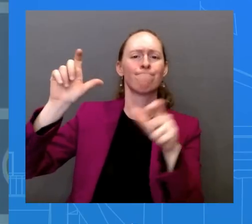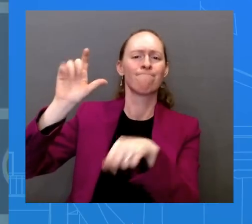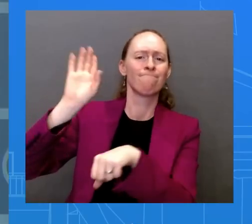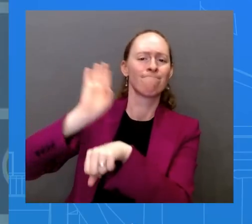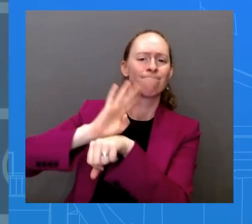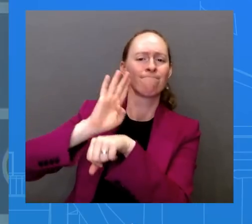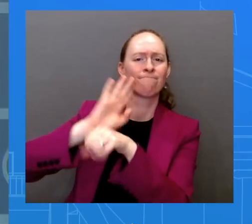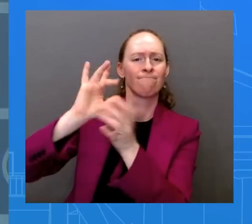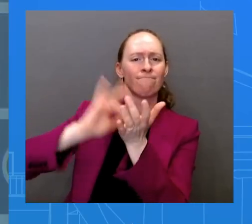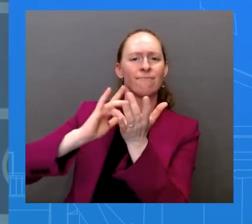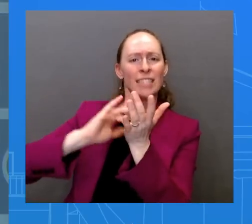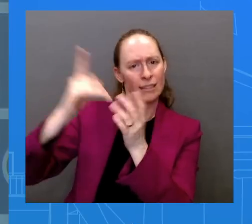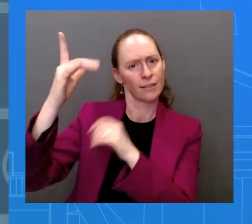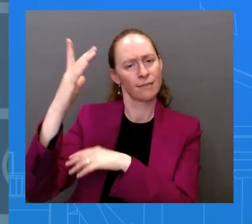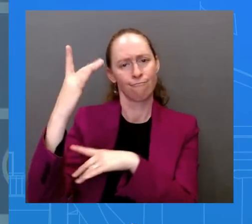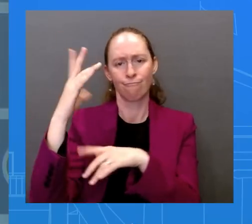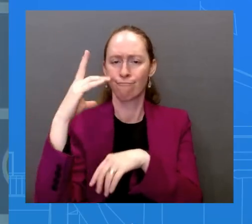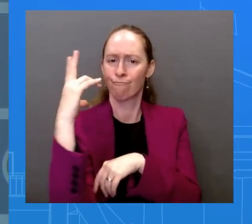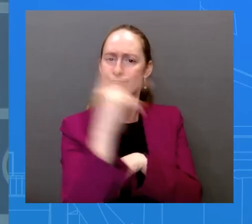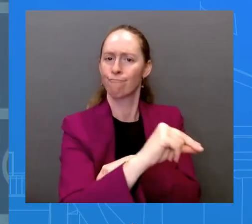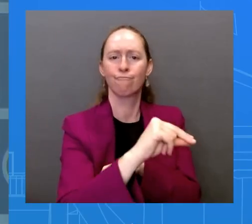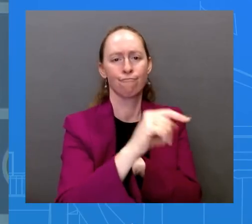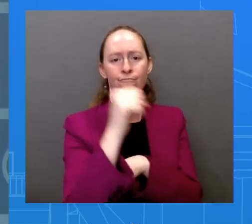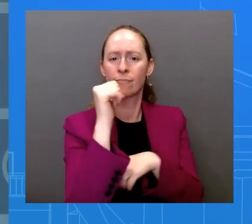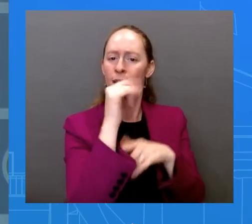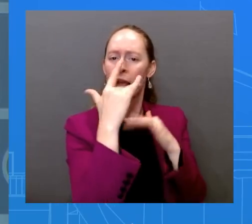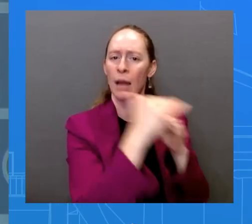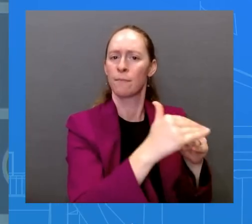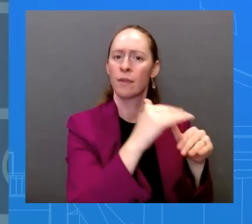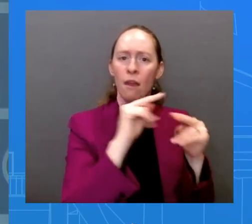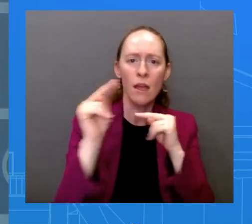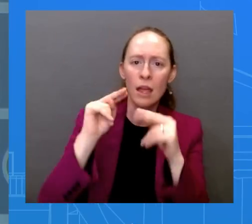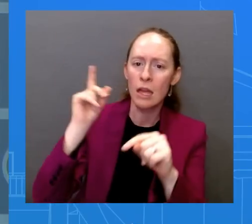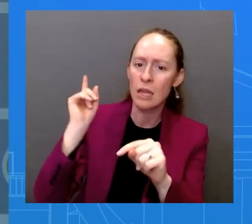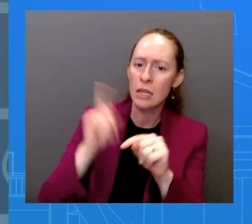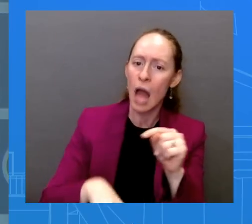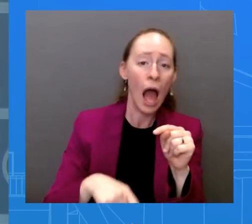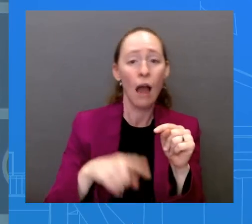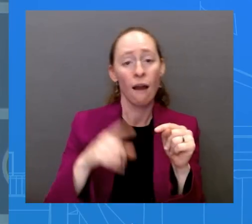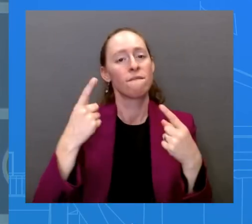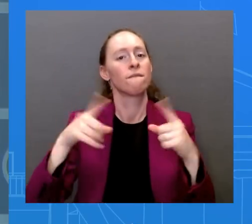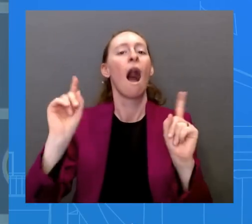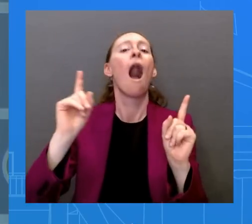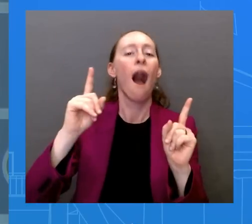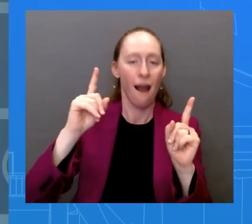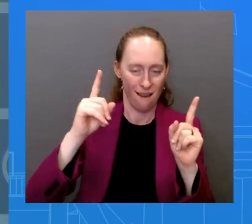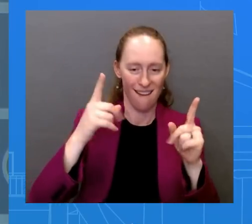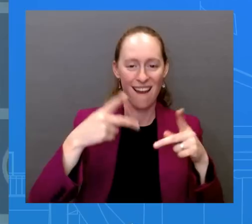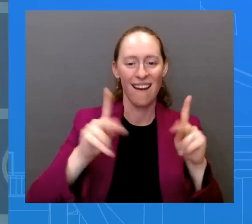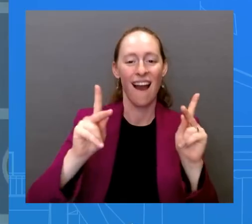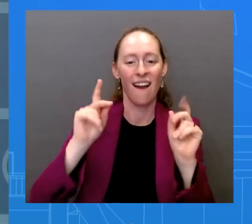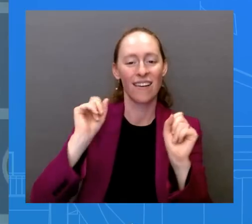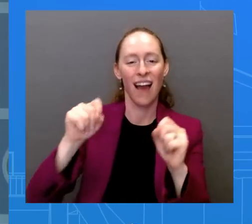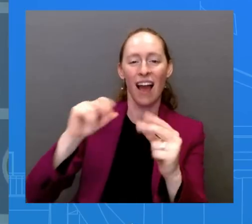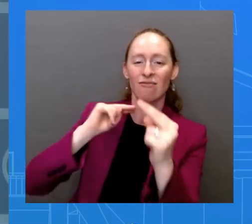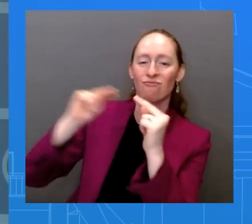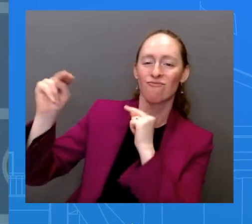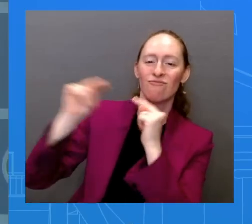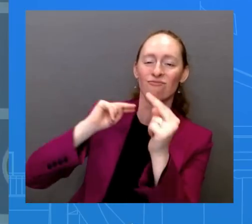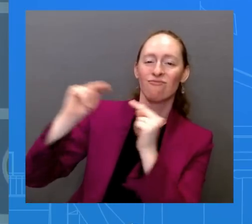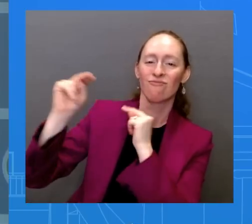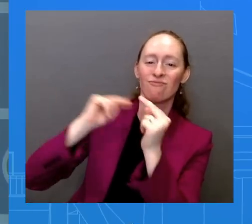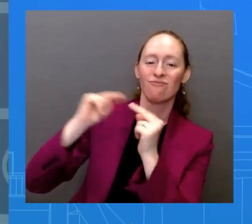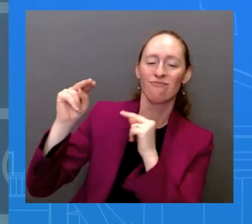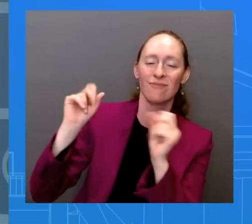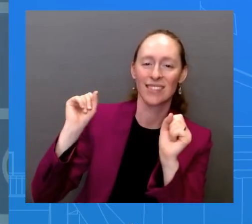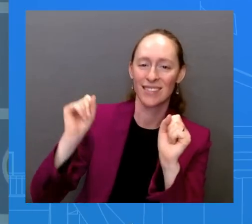Democrats in Congress put an end to that through the Inflation Reduction Act, while every single Republican official